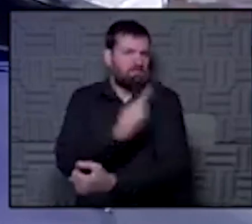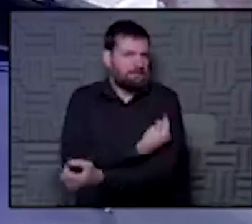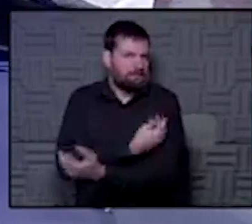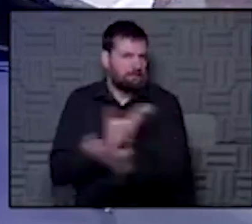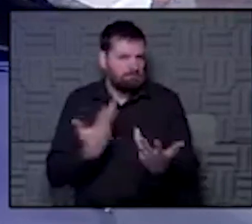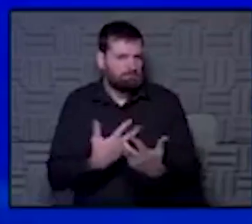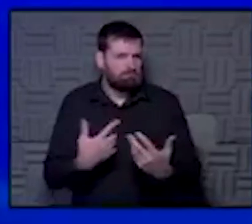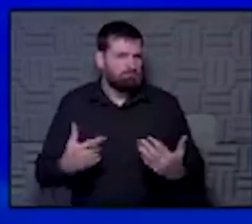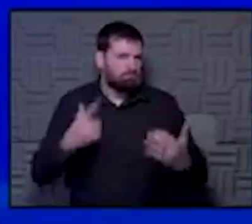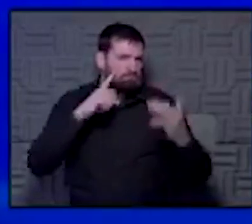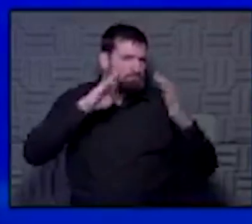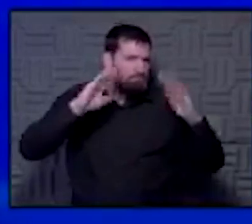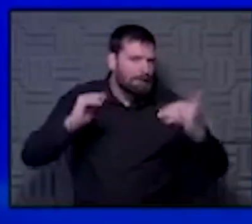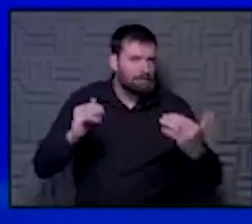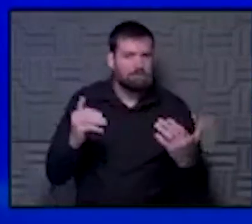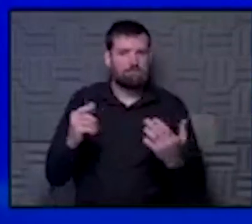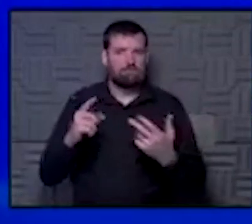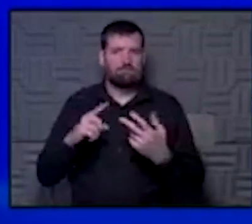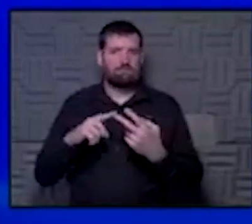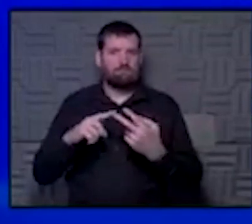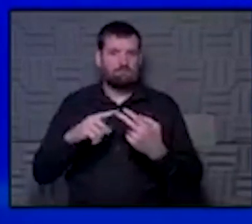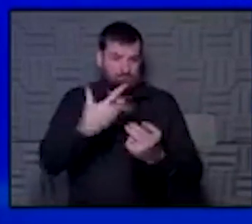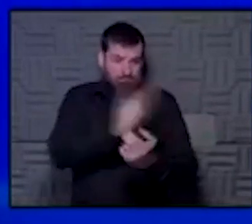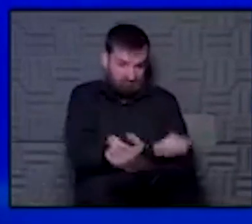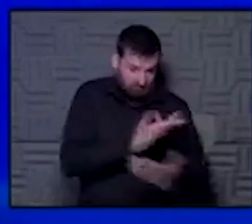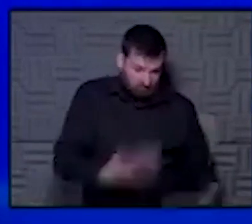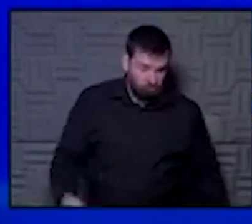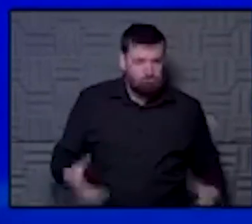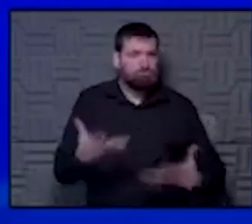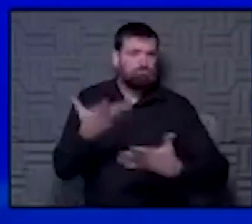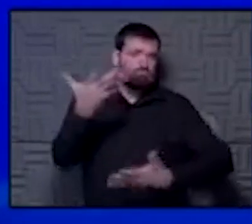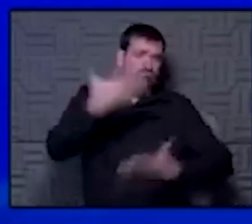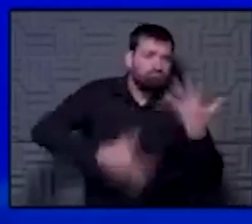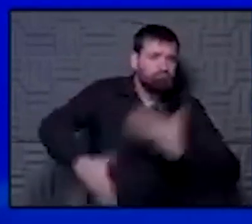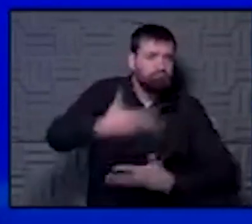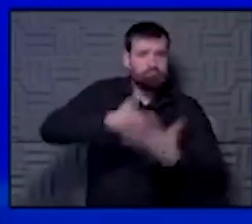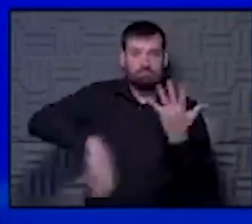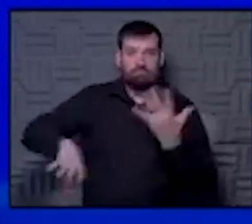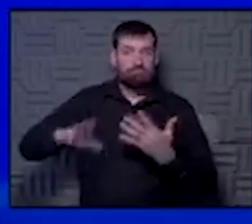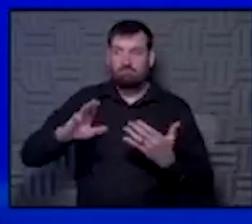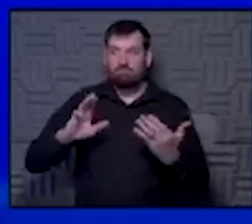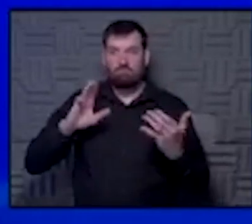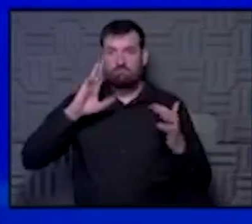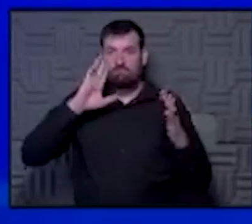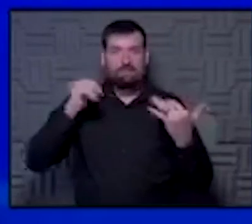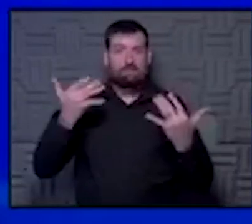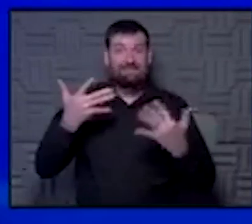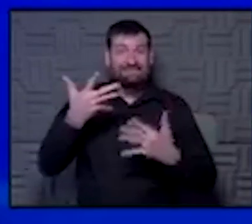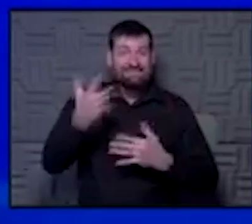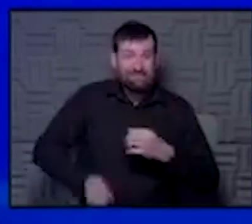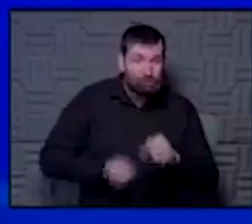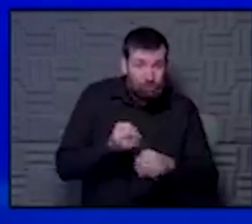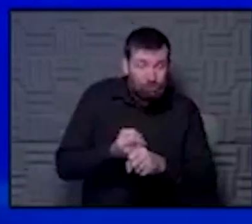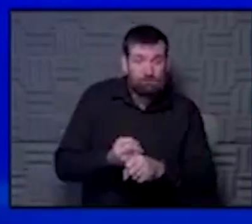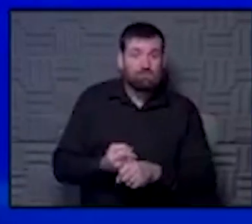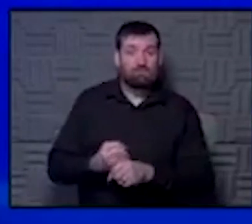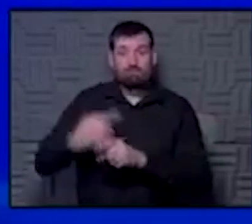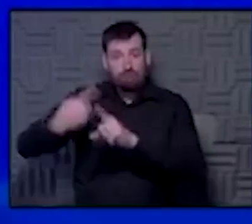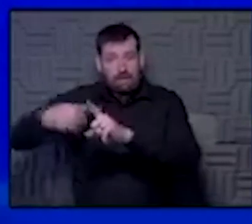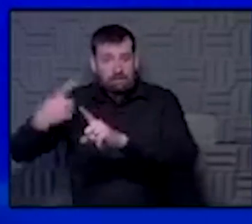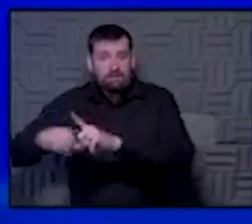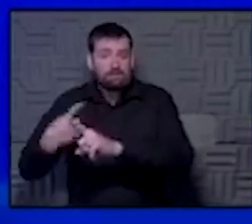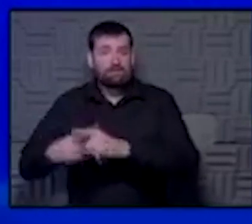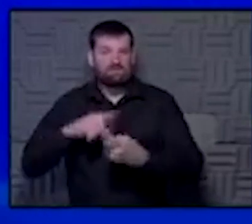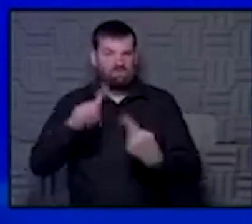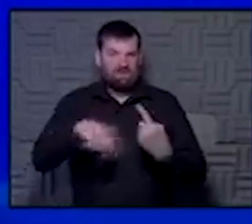How long before we socialize and we can be safe? Are we talking months? Are we talking years after one is approved? And they go